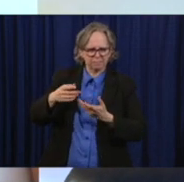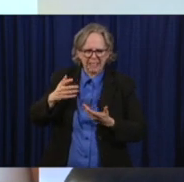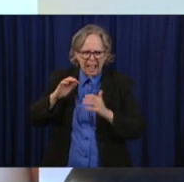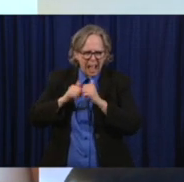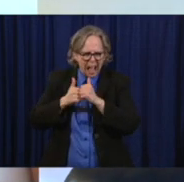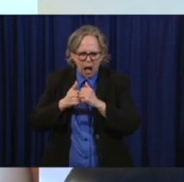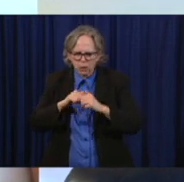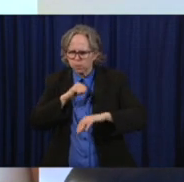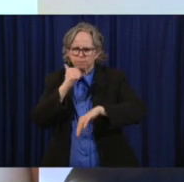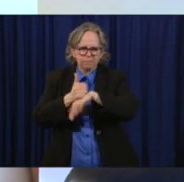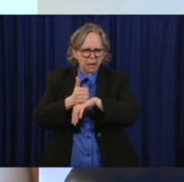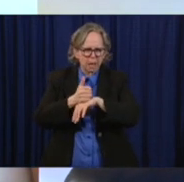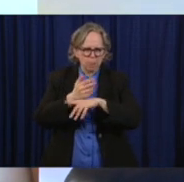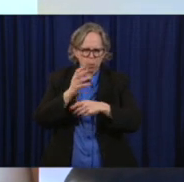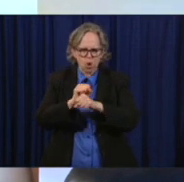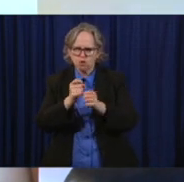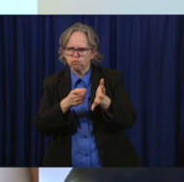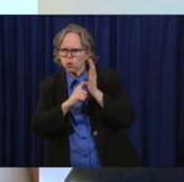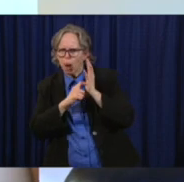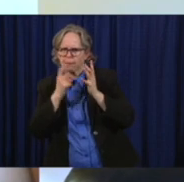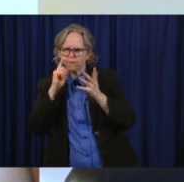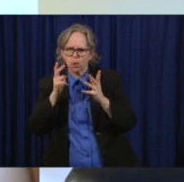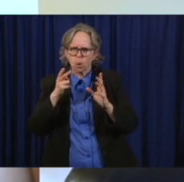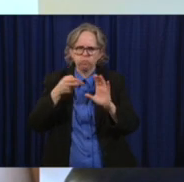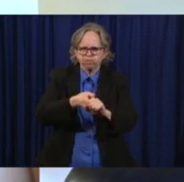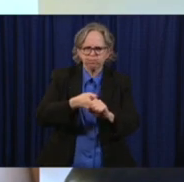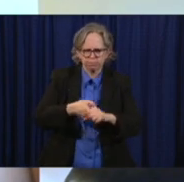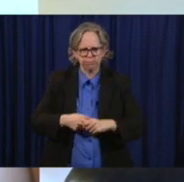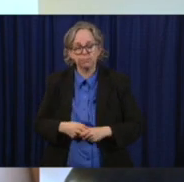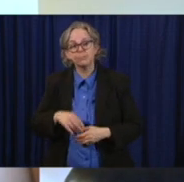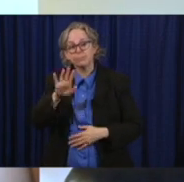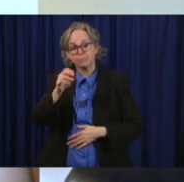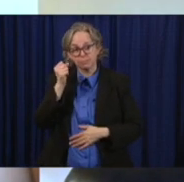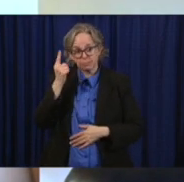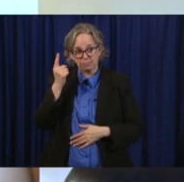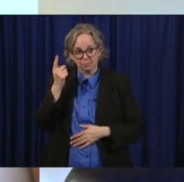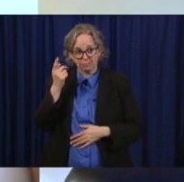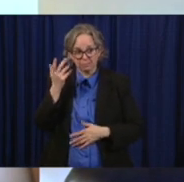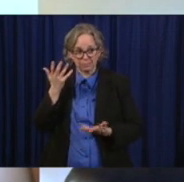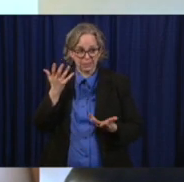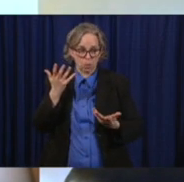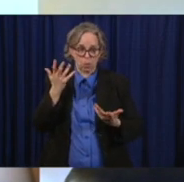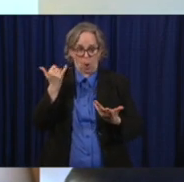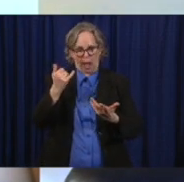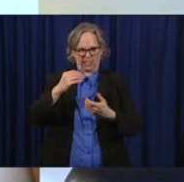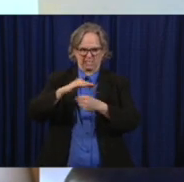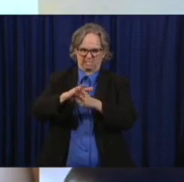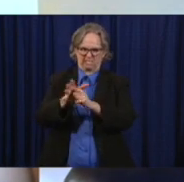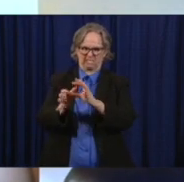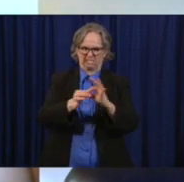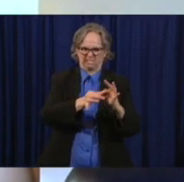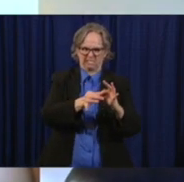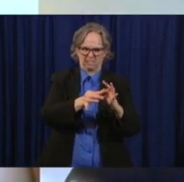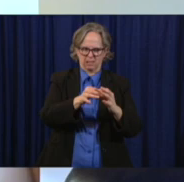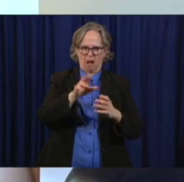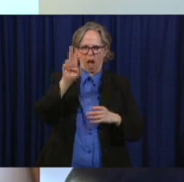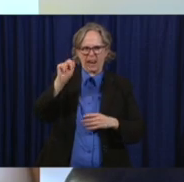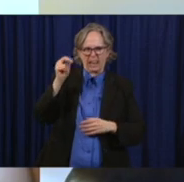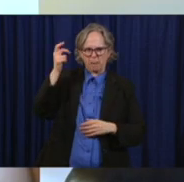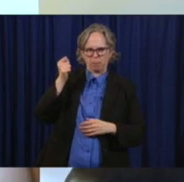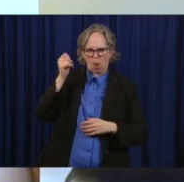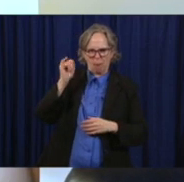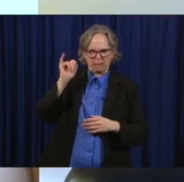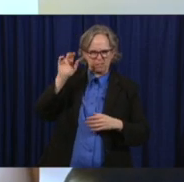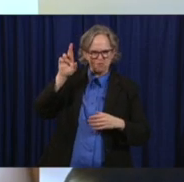to be monitoring not only what's happening here, but what's happening with the unemployment rate and how it'll affect our implementation. But we're